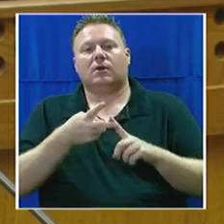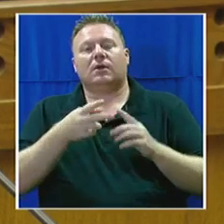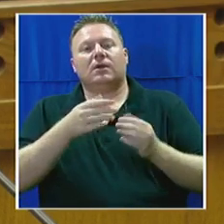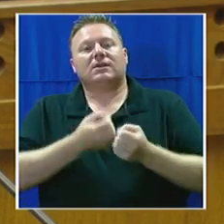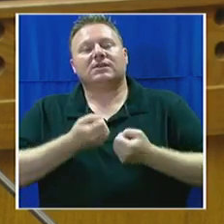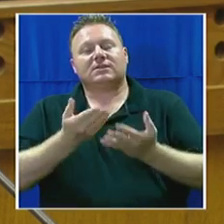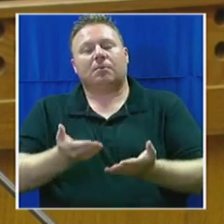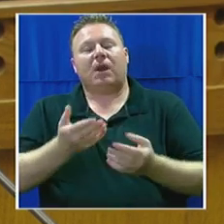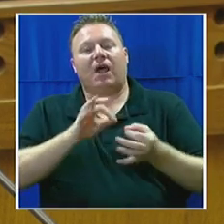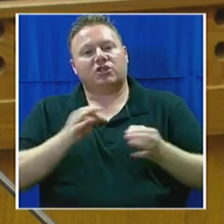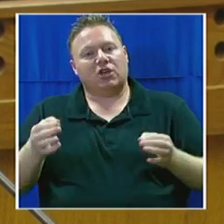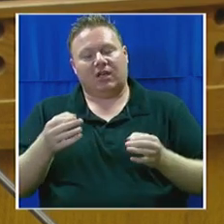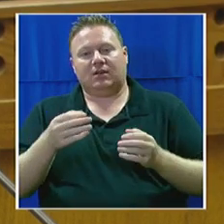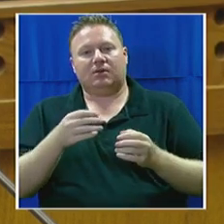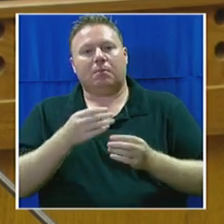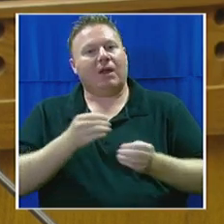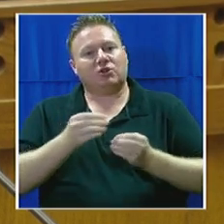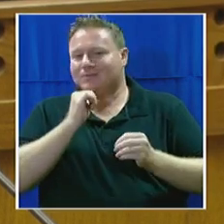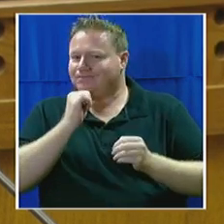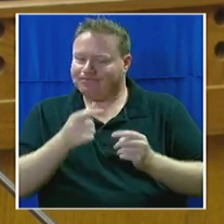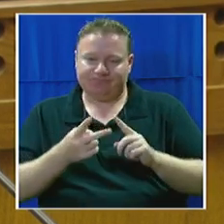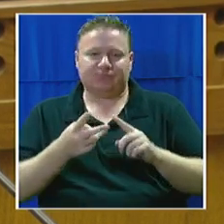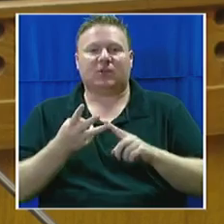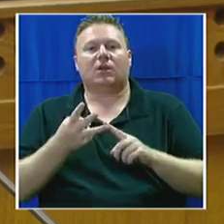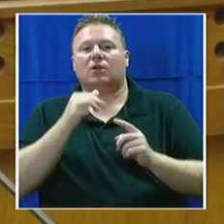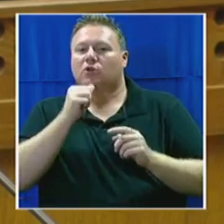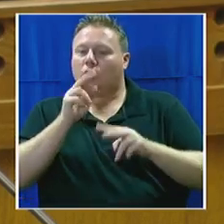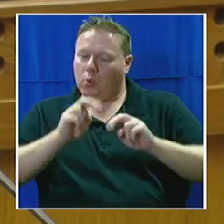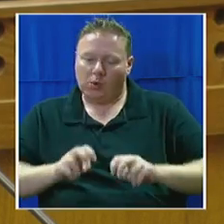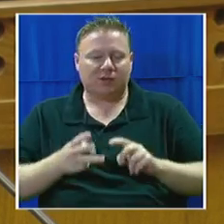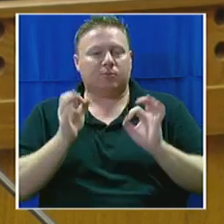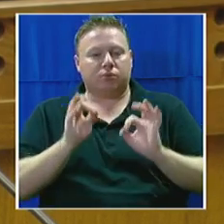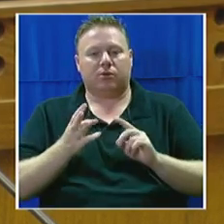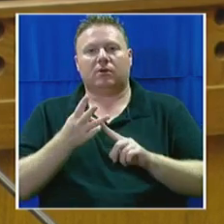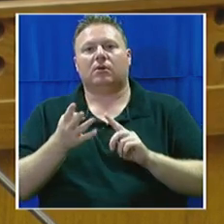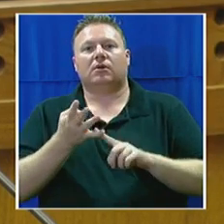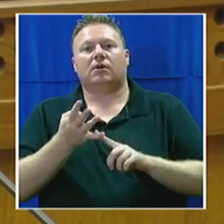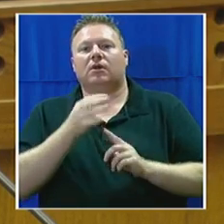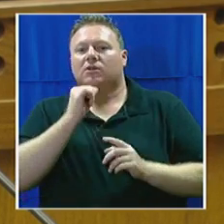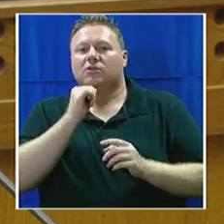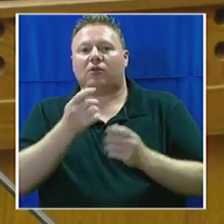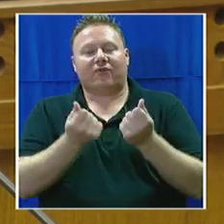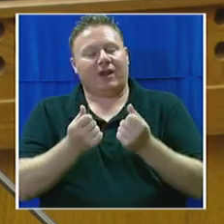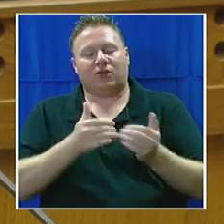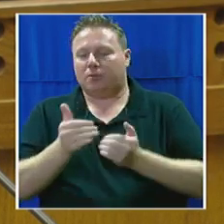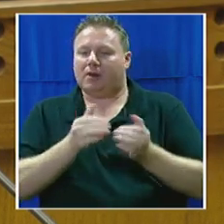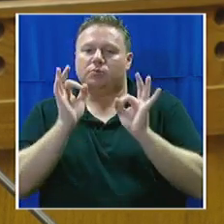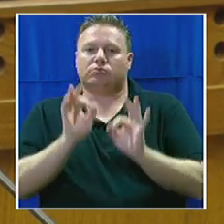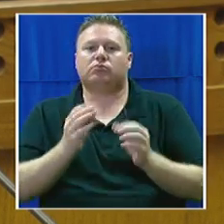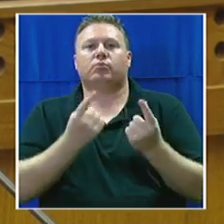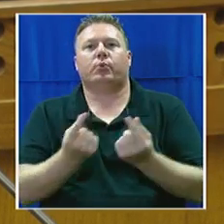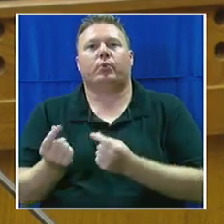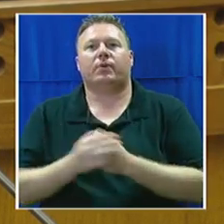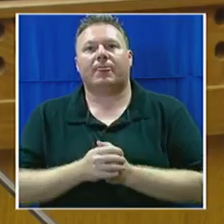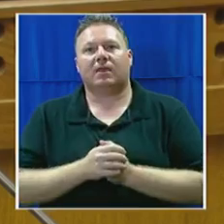management system, poor internal audit, lack of consequence management, and lack of sound financial management.